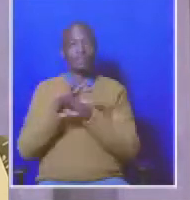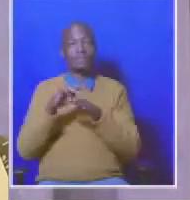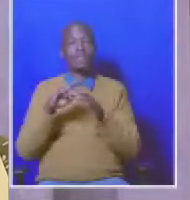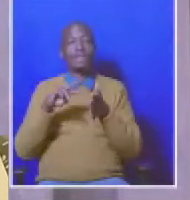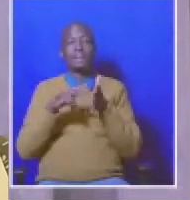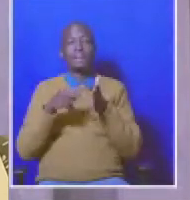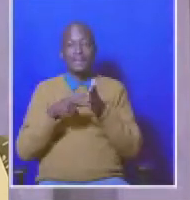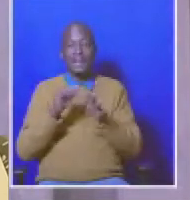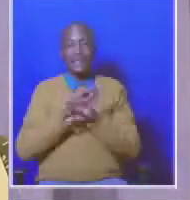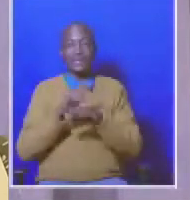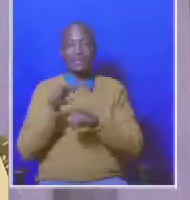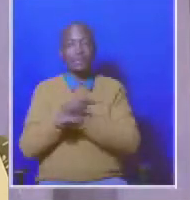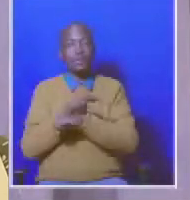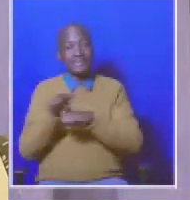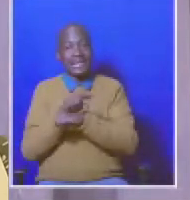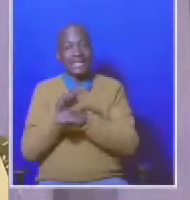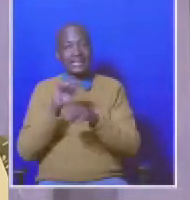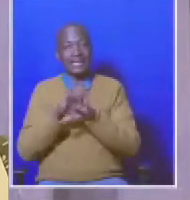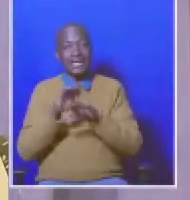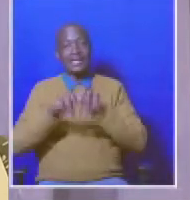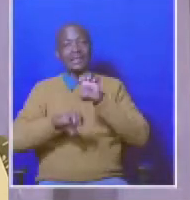Planning, Monitoring and Evaluation